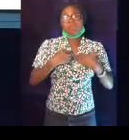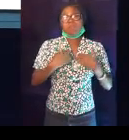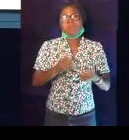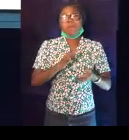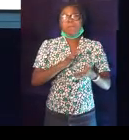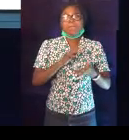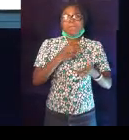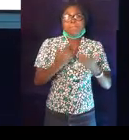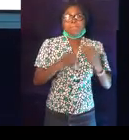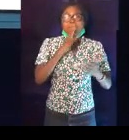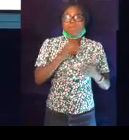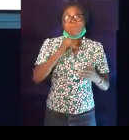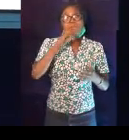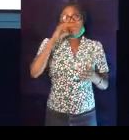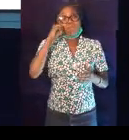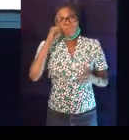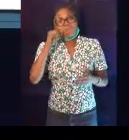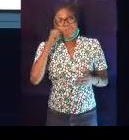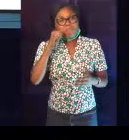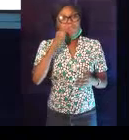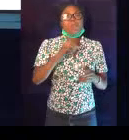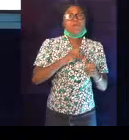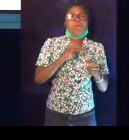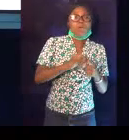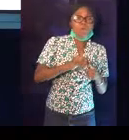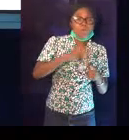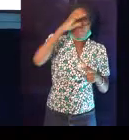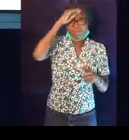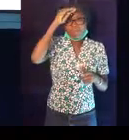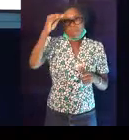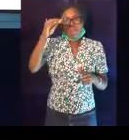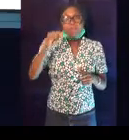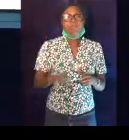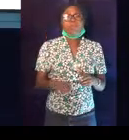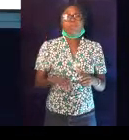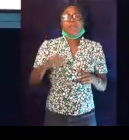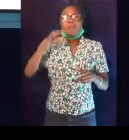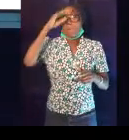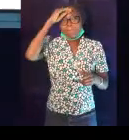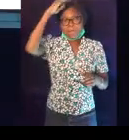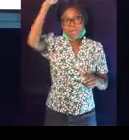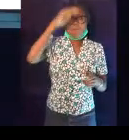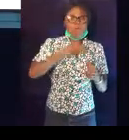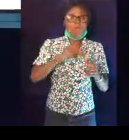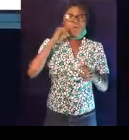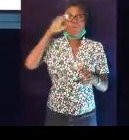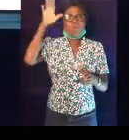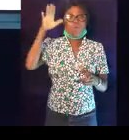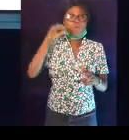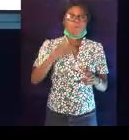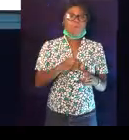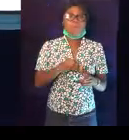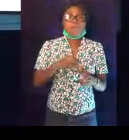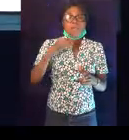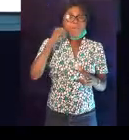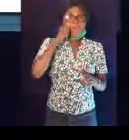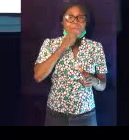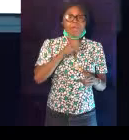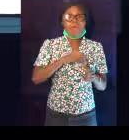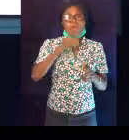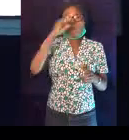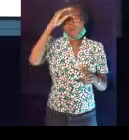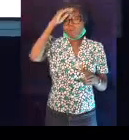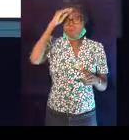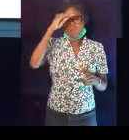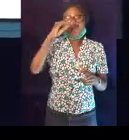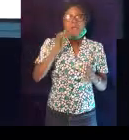the gender differences. We are talking about a boy or a girl, a man or a woman, a male